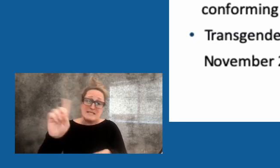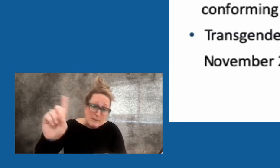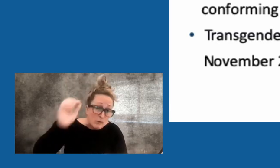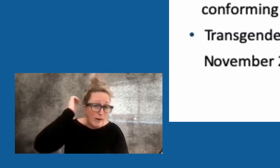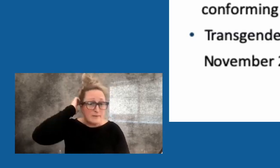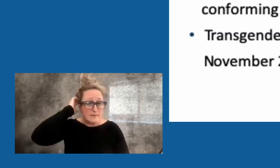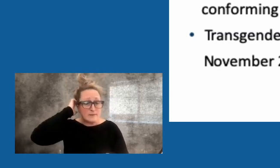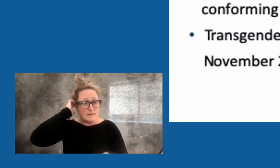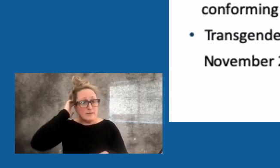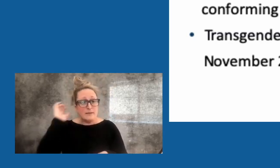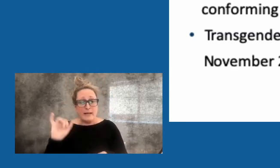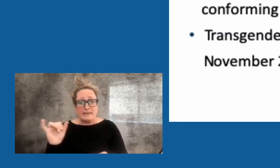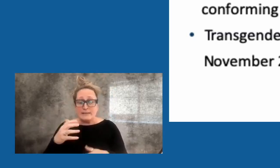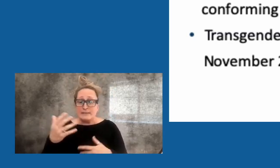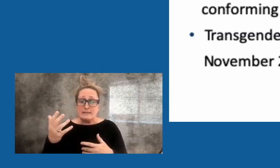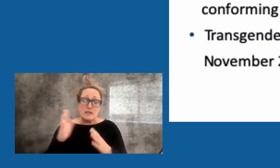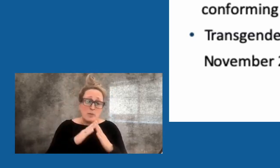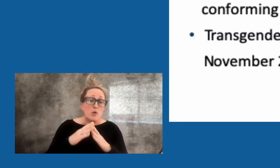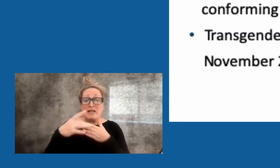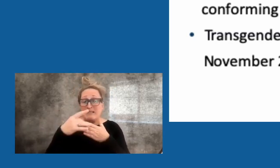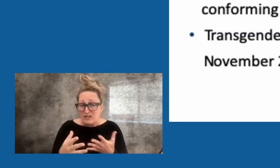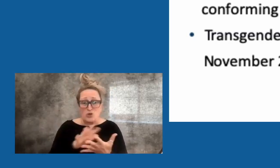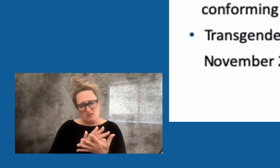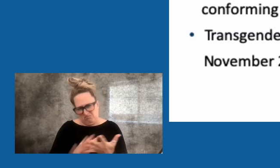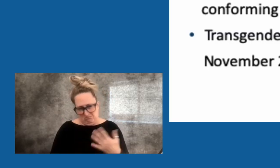Democrats, as community leaders.